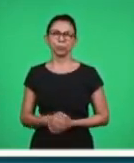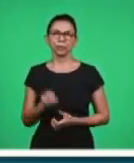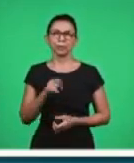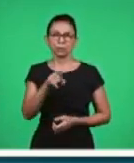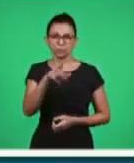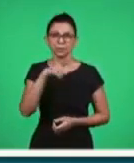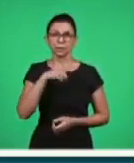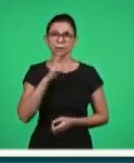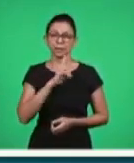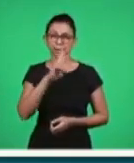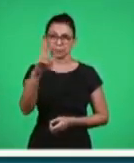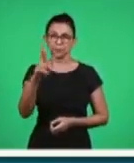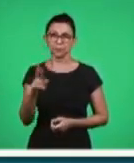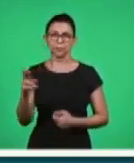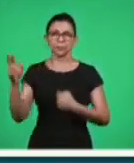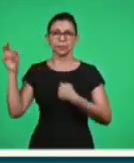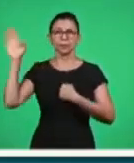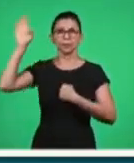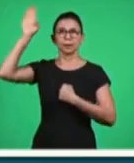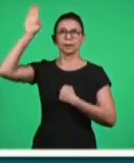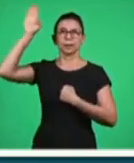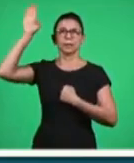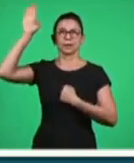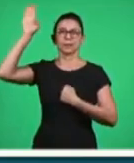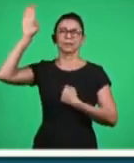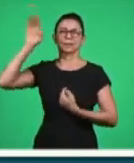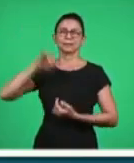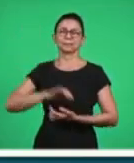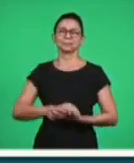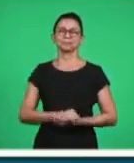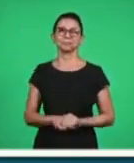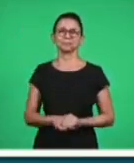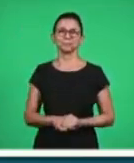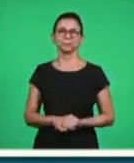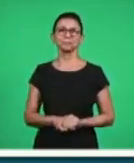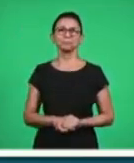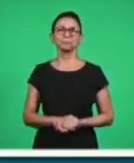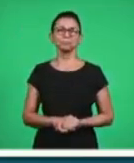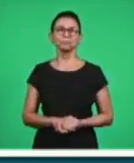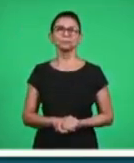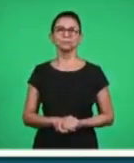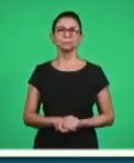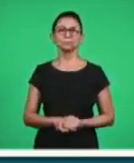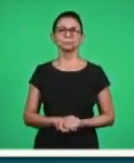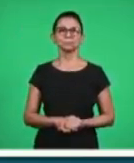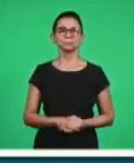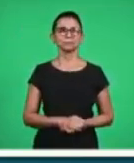the brethren in the church has an answer, raise your hand and say the answer.